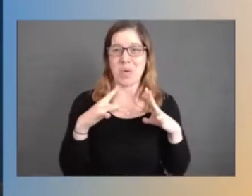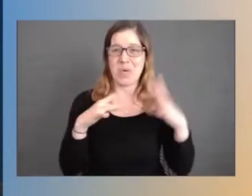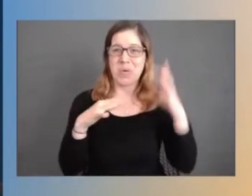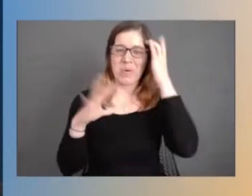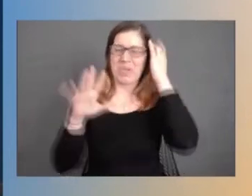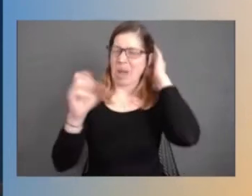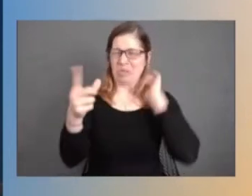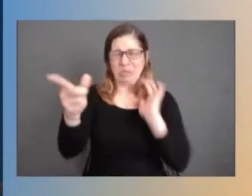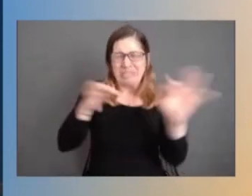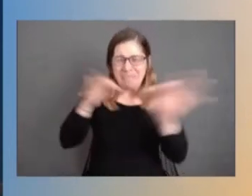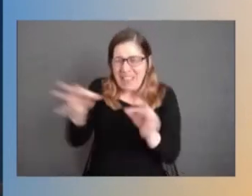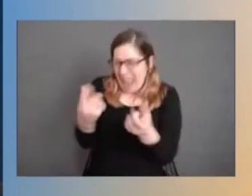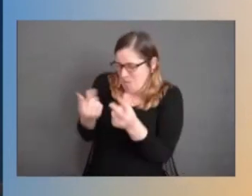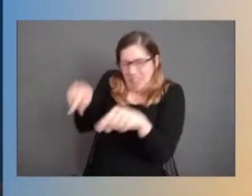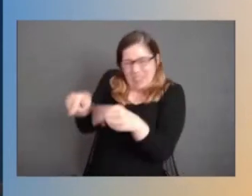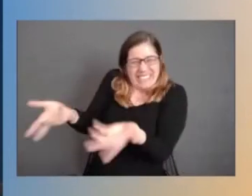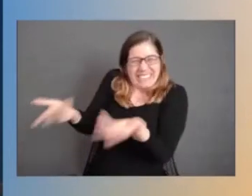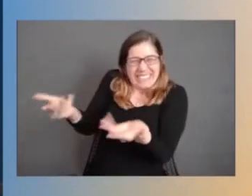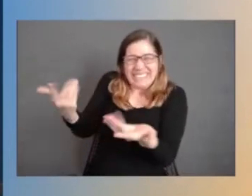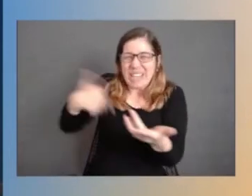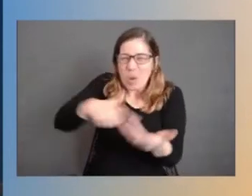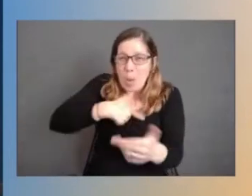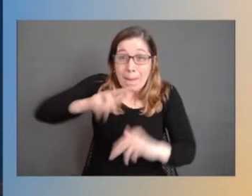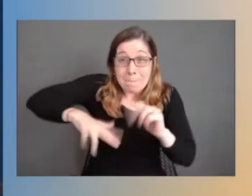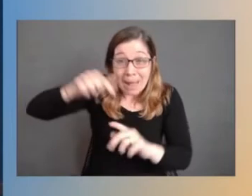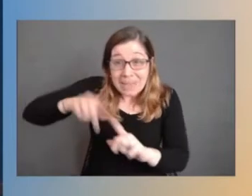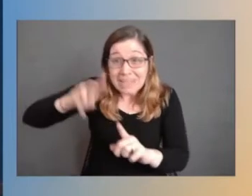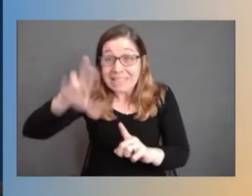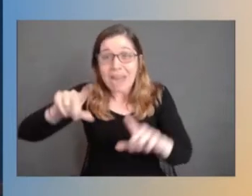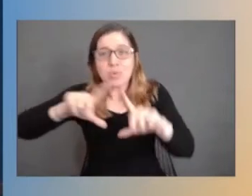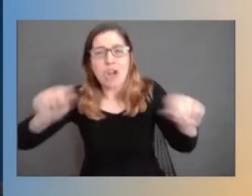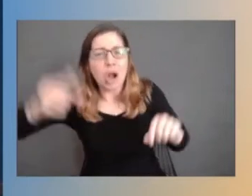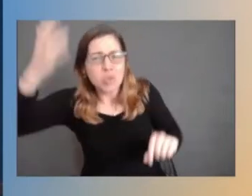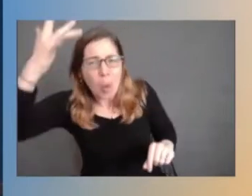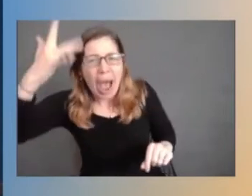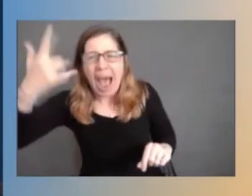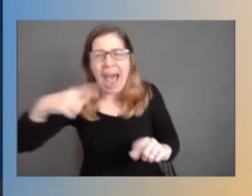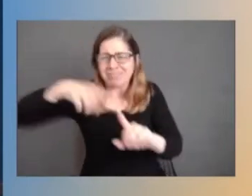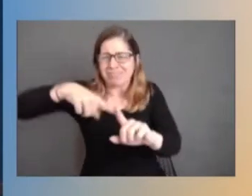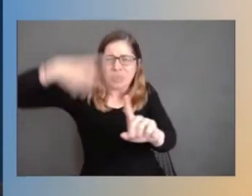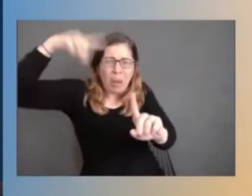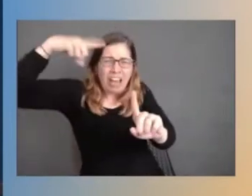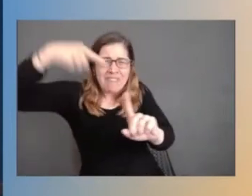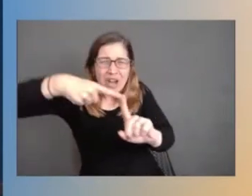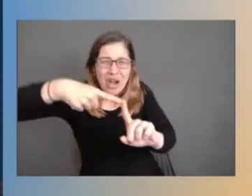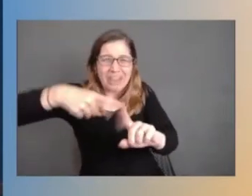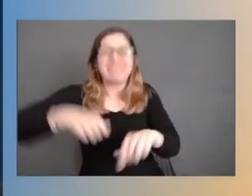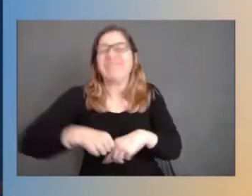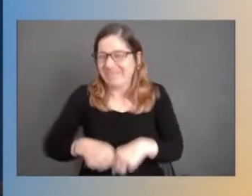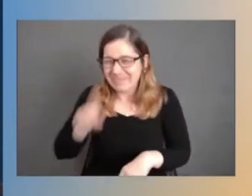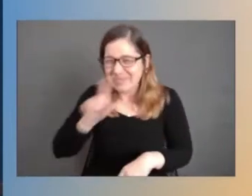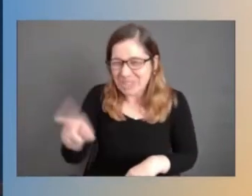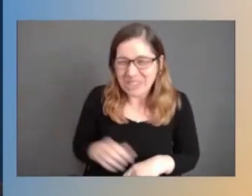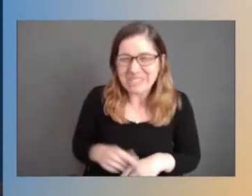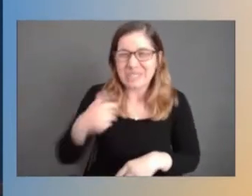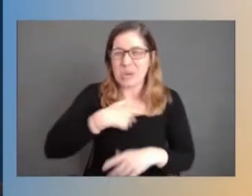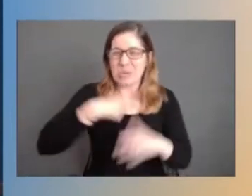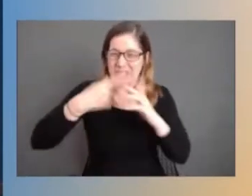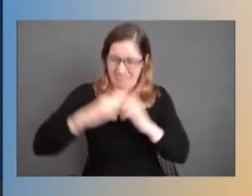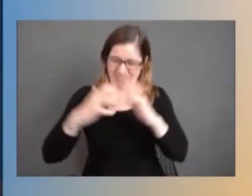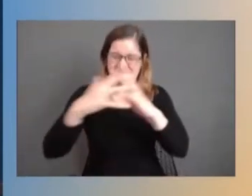here? Why did we decide to build these Nitro cards, and what are they all about? Yeah, so we started Nitro about 10 years